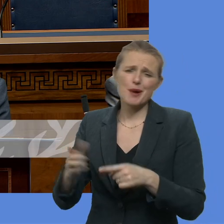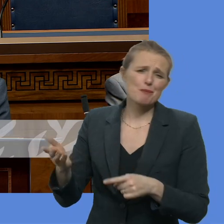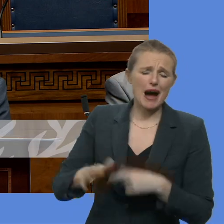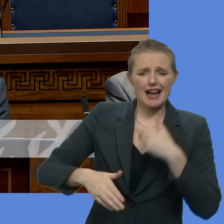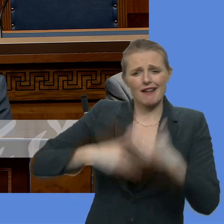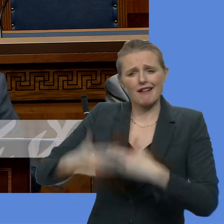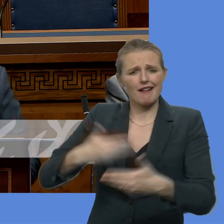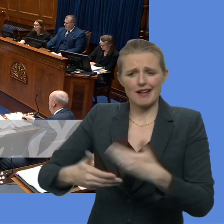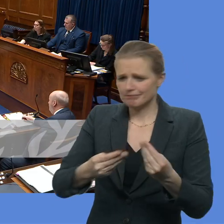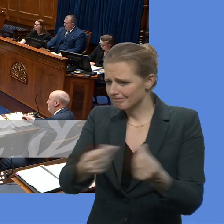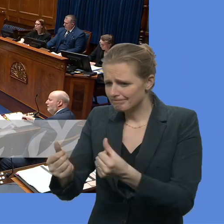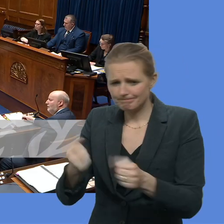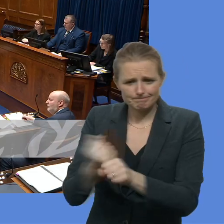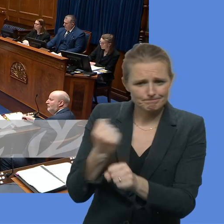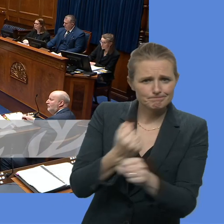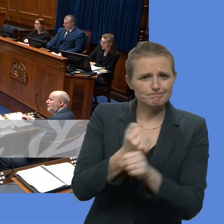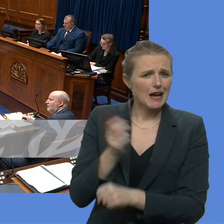feet? Minister.